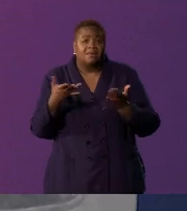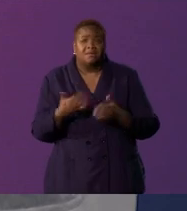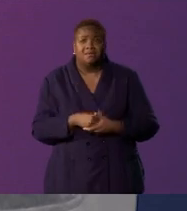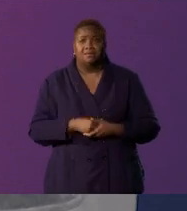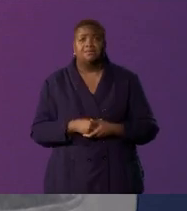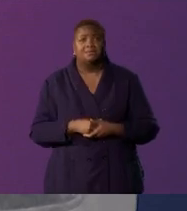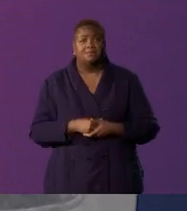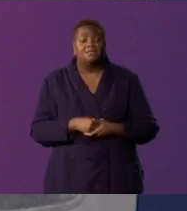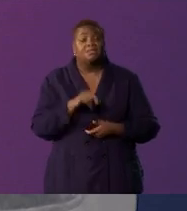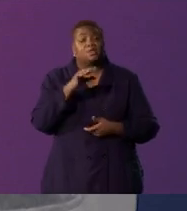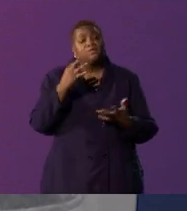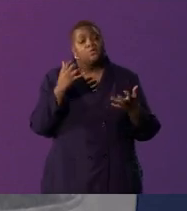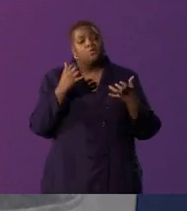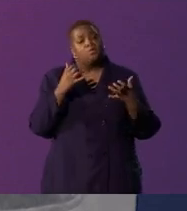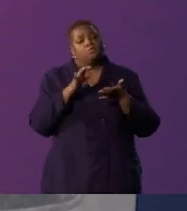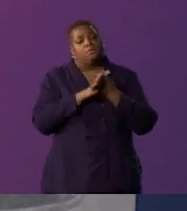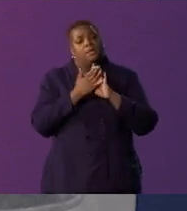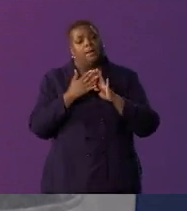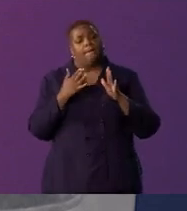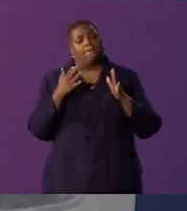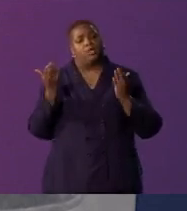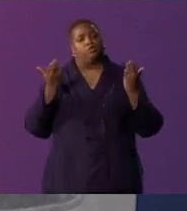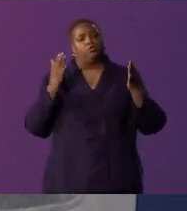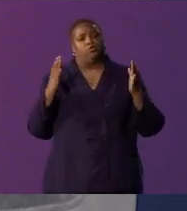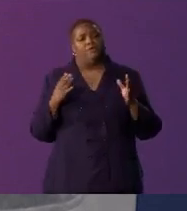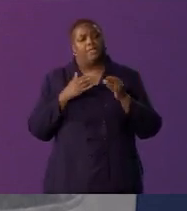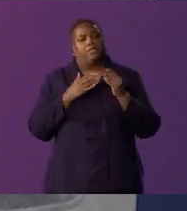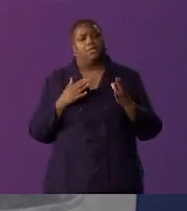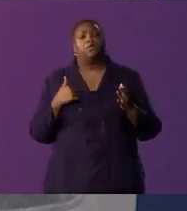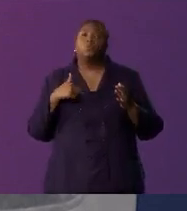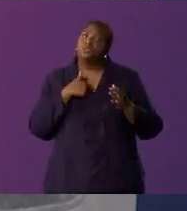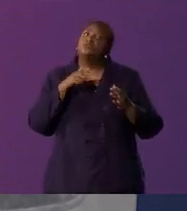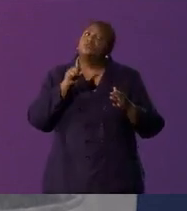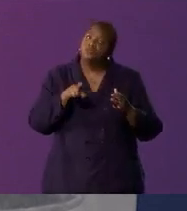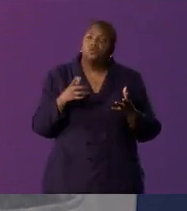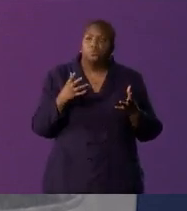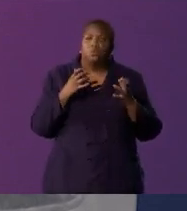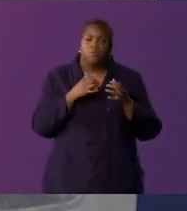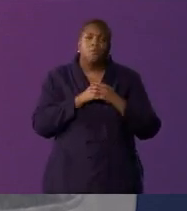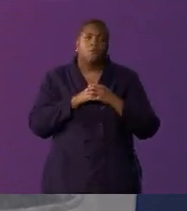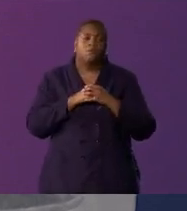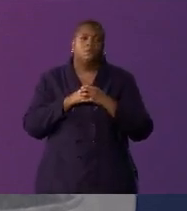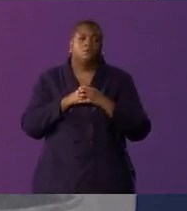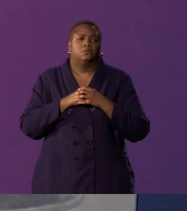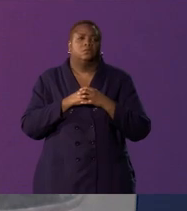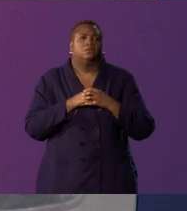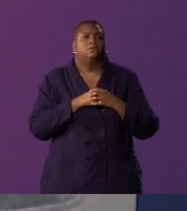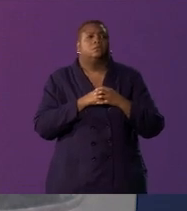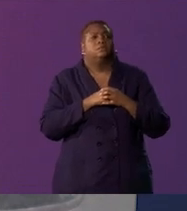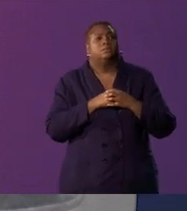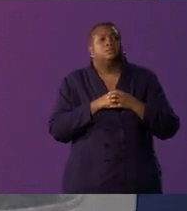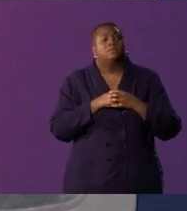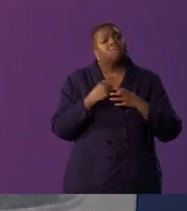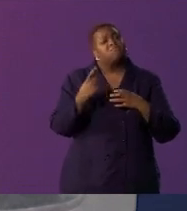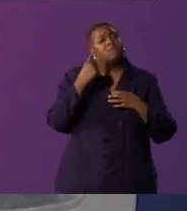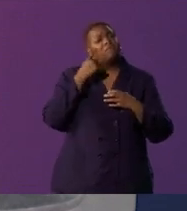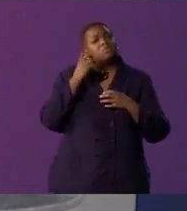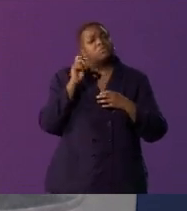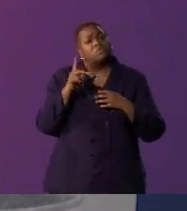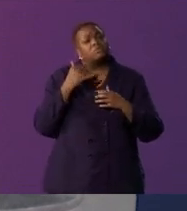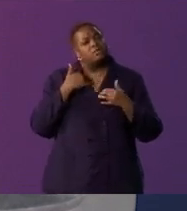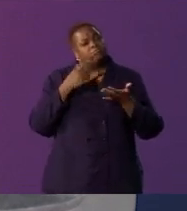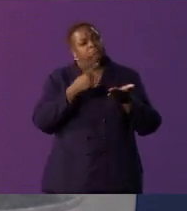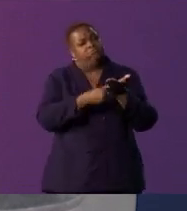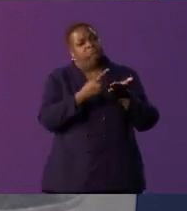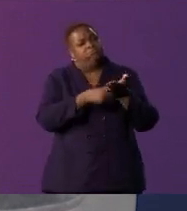be a servant leader, which is what all of us should be, okay? I think that it's okay to have these conversations, but